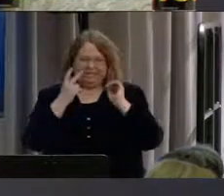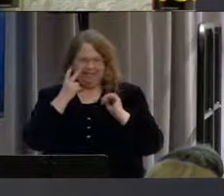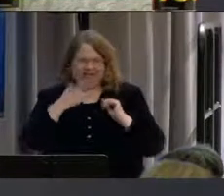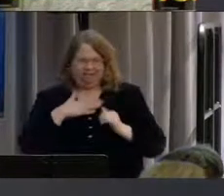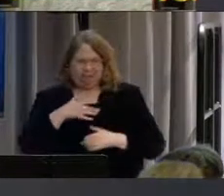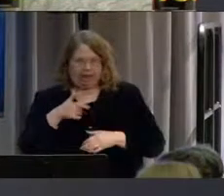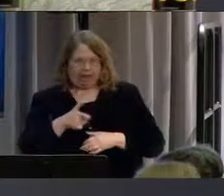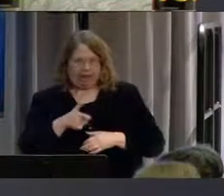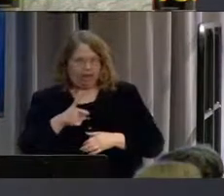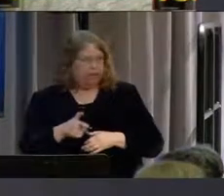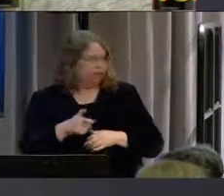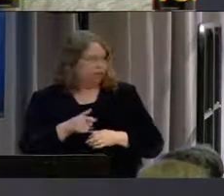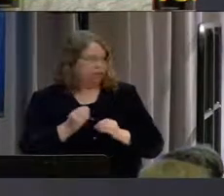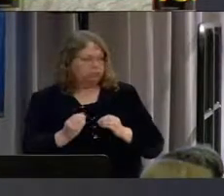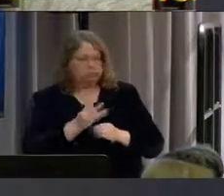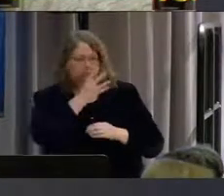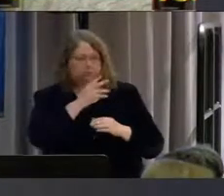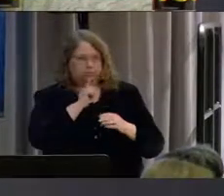works.